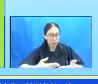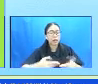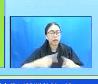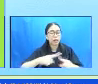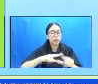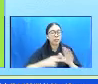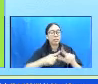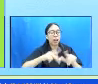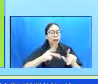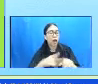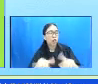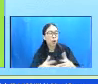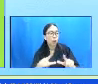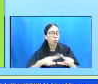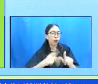sustainable.